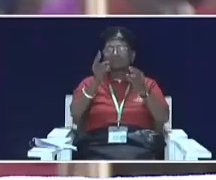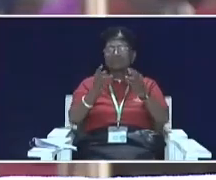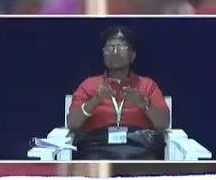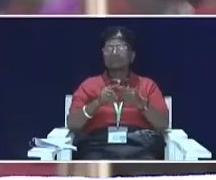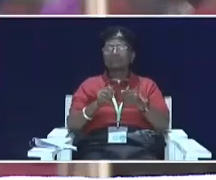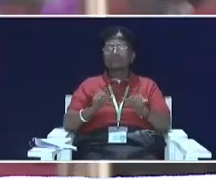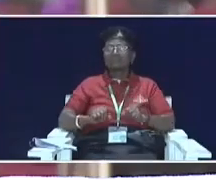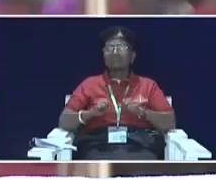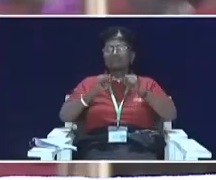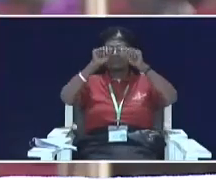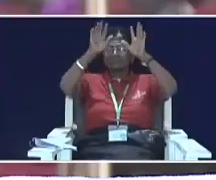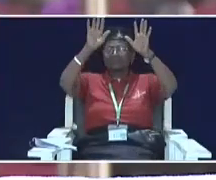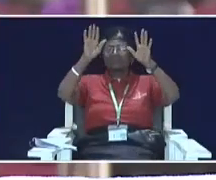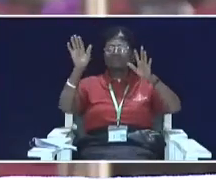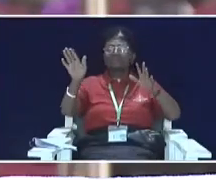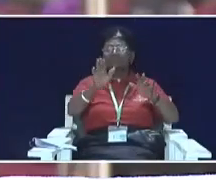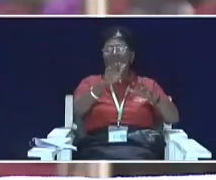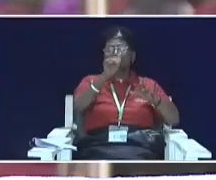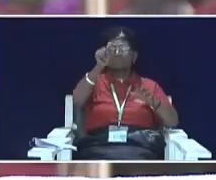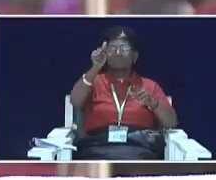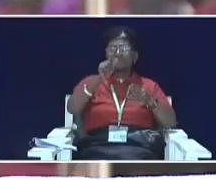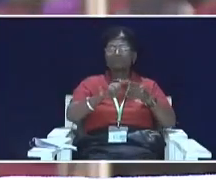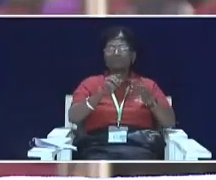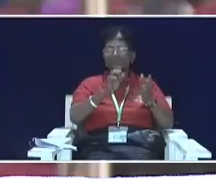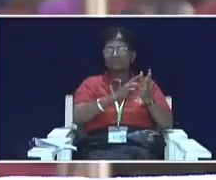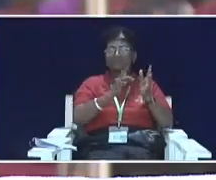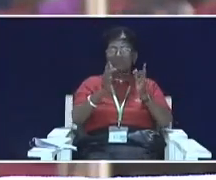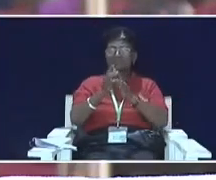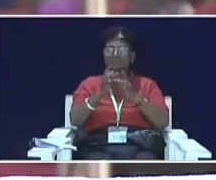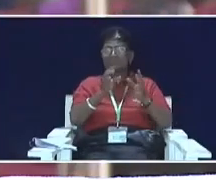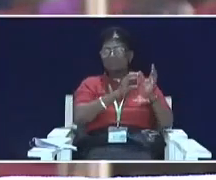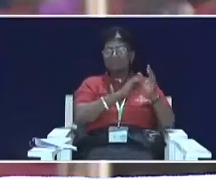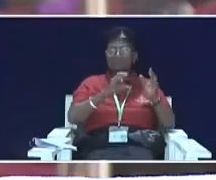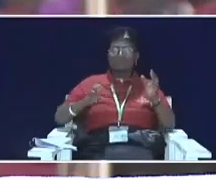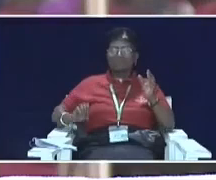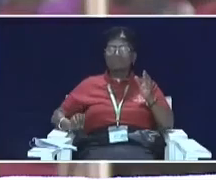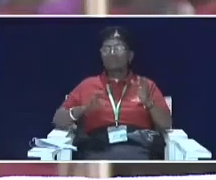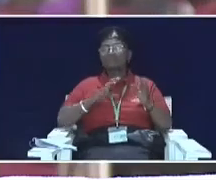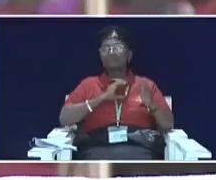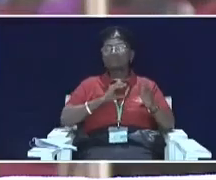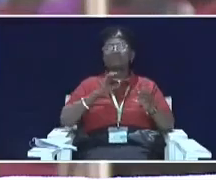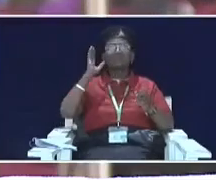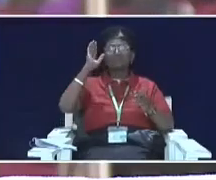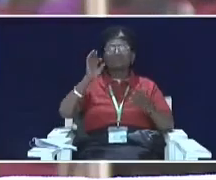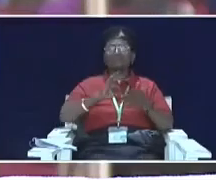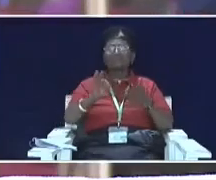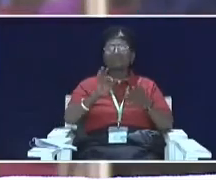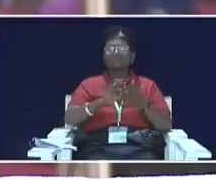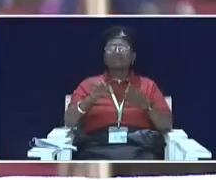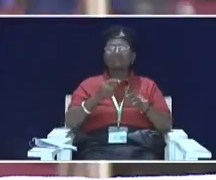1 to 10. If by the time I say 10, you are not already standing before the altar,